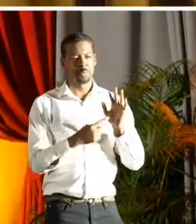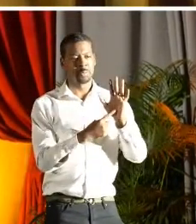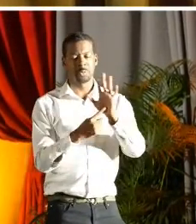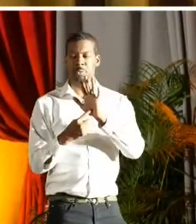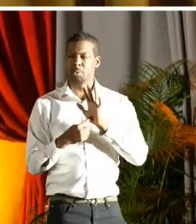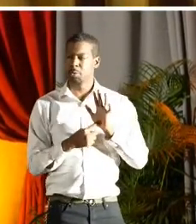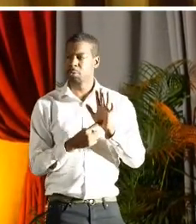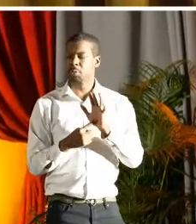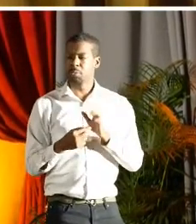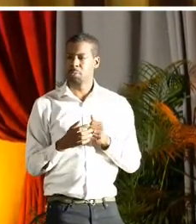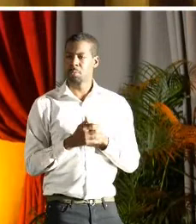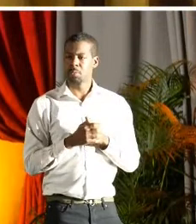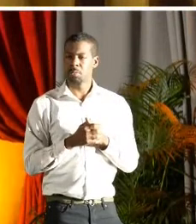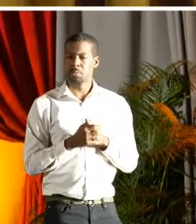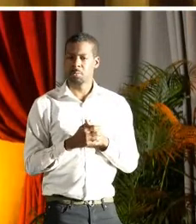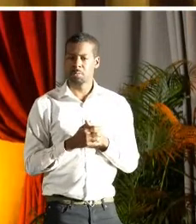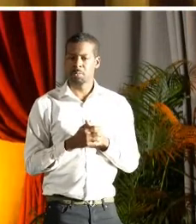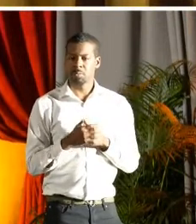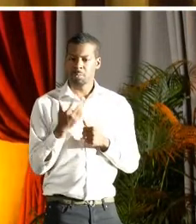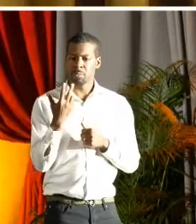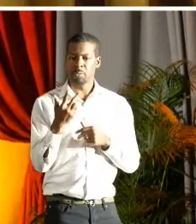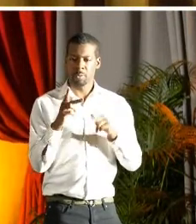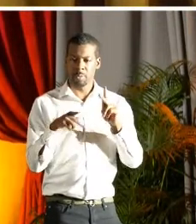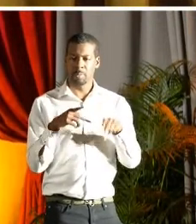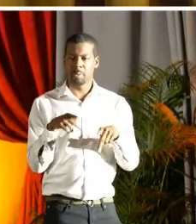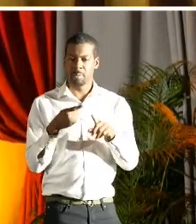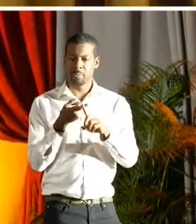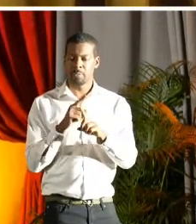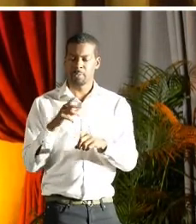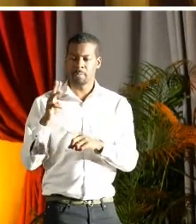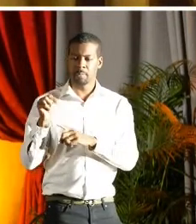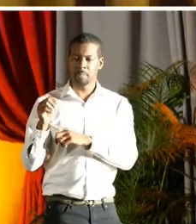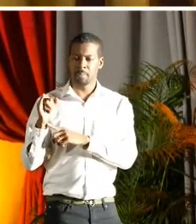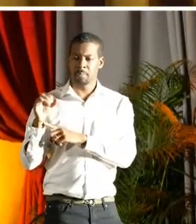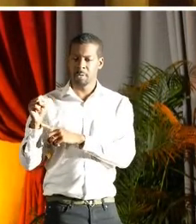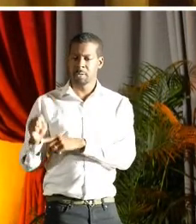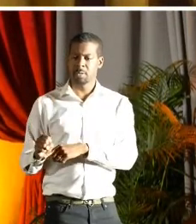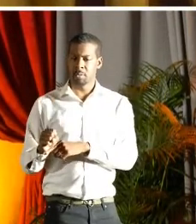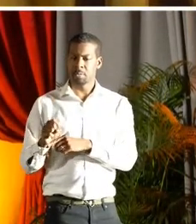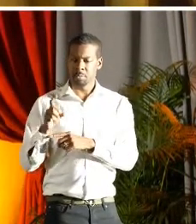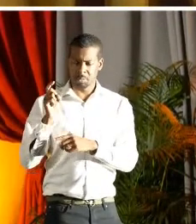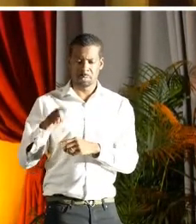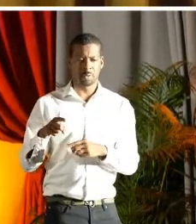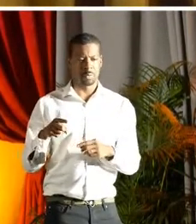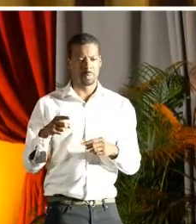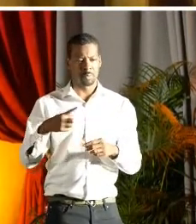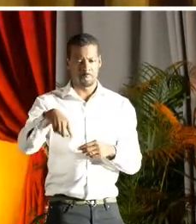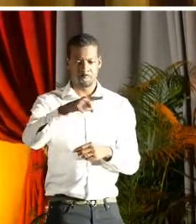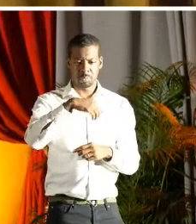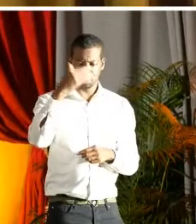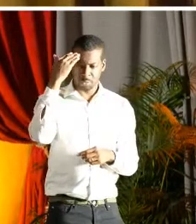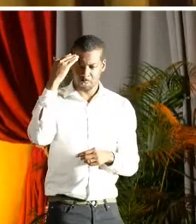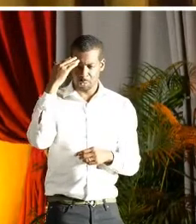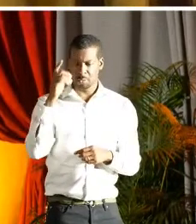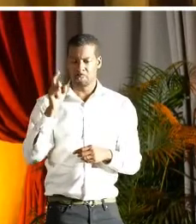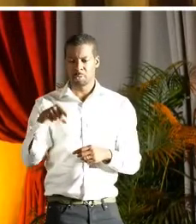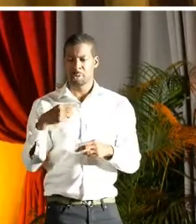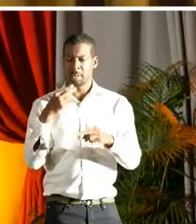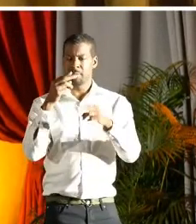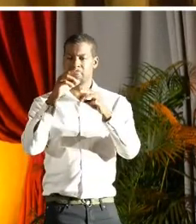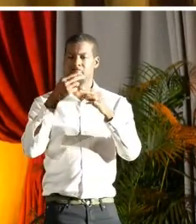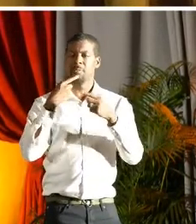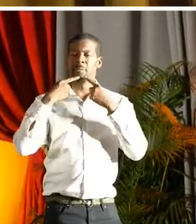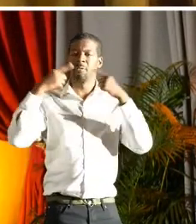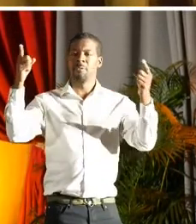showcase three people in Mississippi history that should be more well known, that should have streets named after them, that